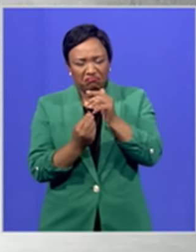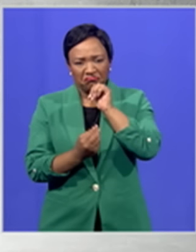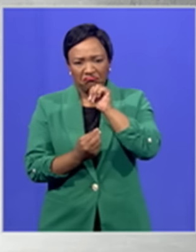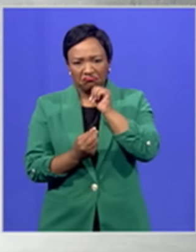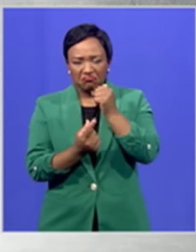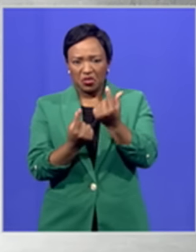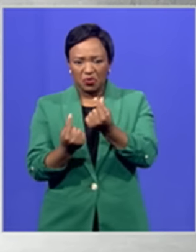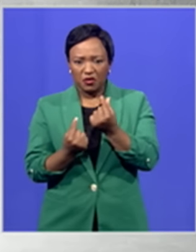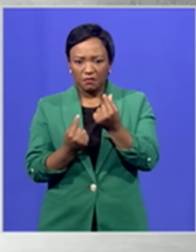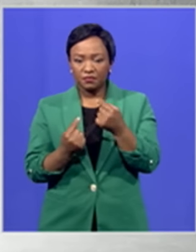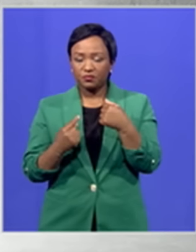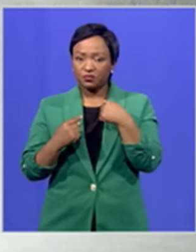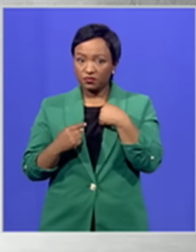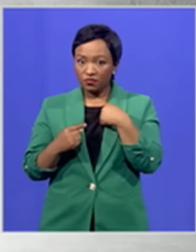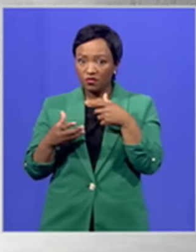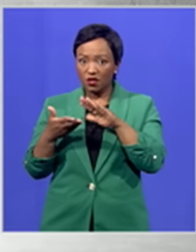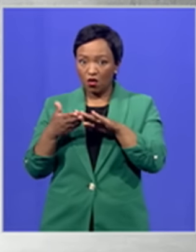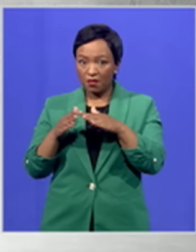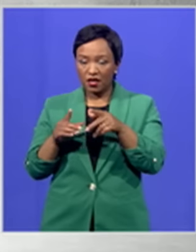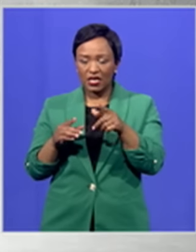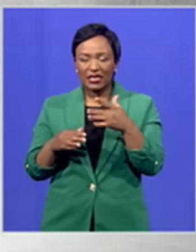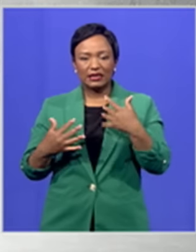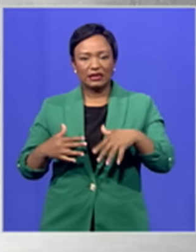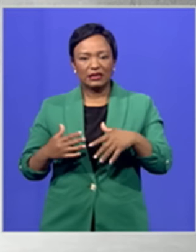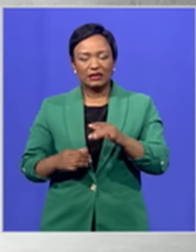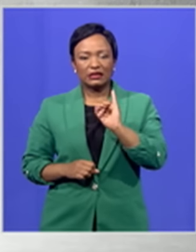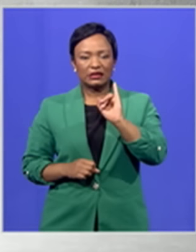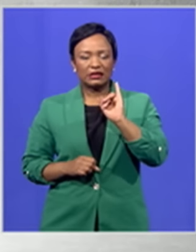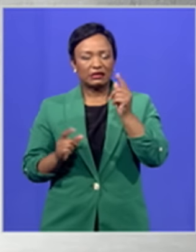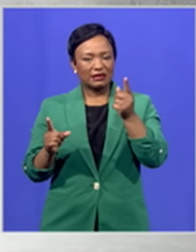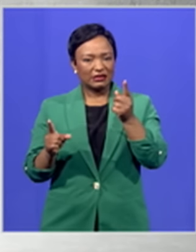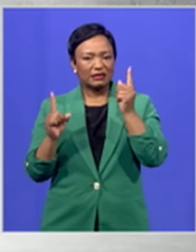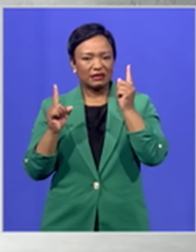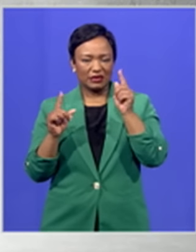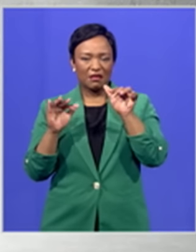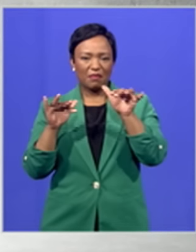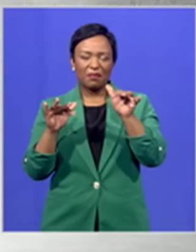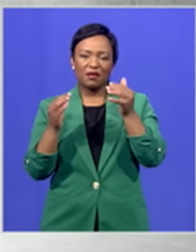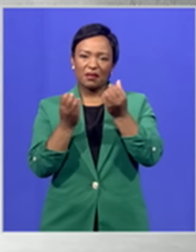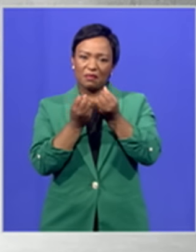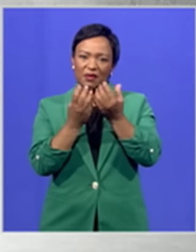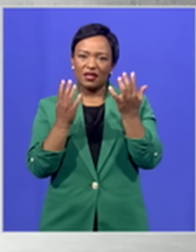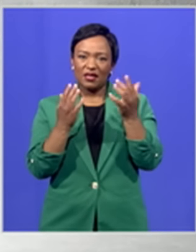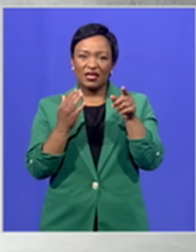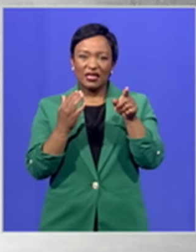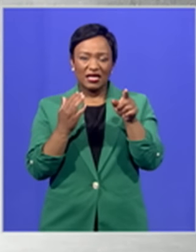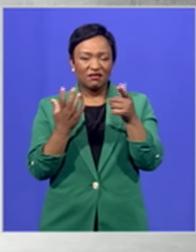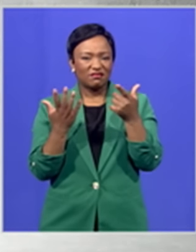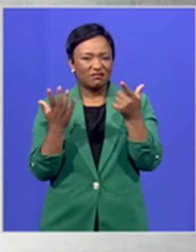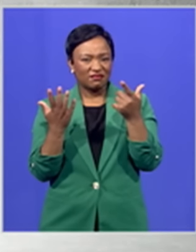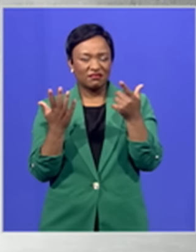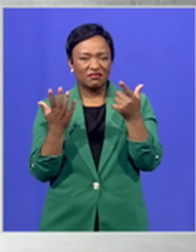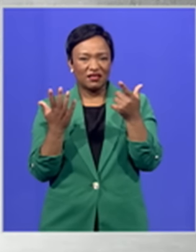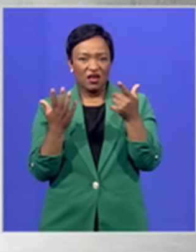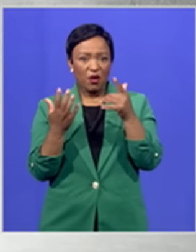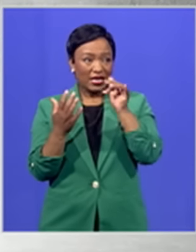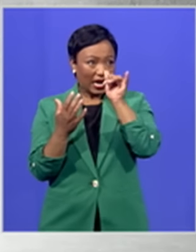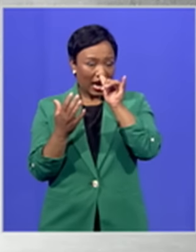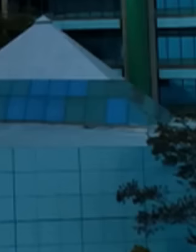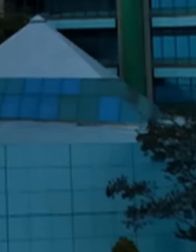re kotsing because ke population ya ko godimo ya batho ba leng very untraceable once they committed